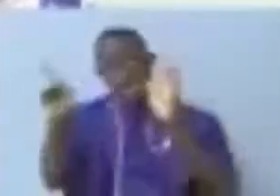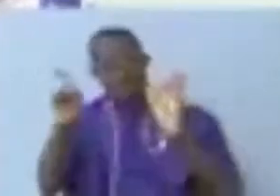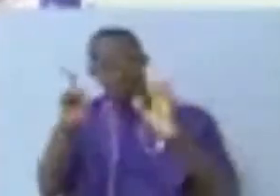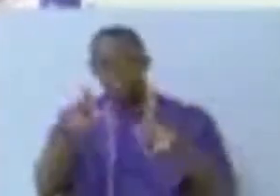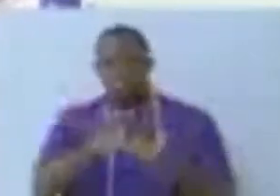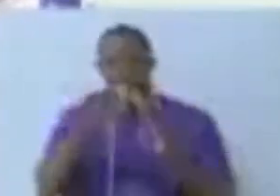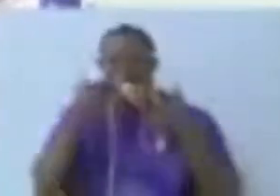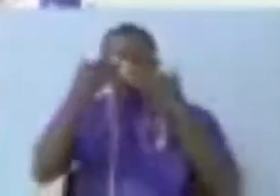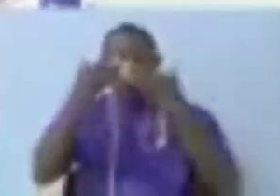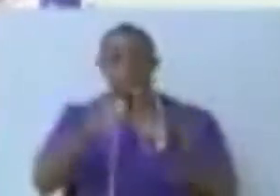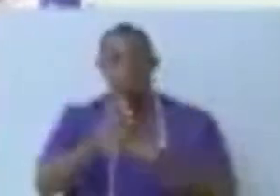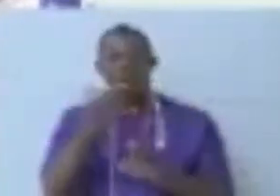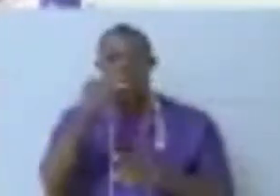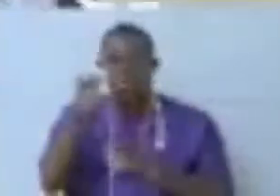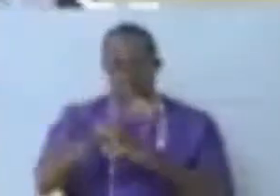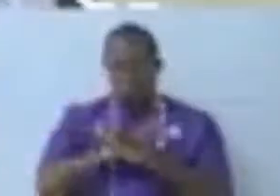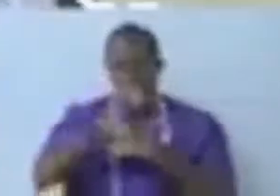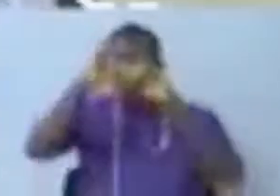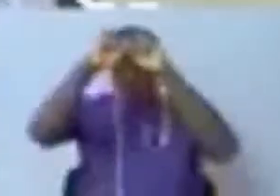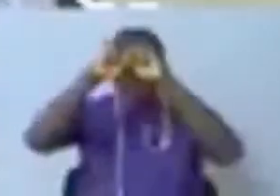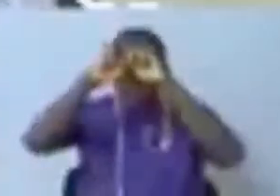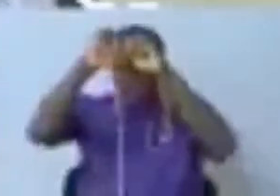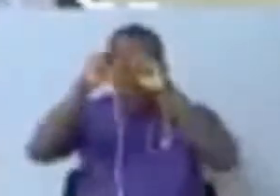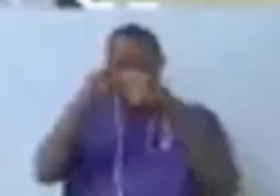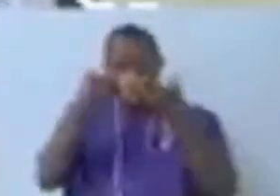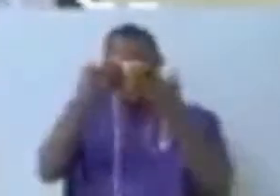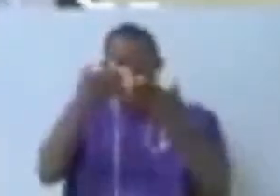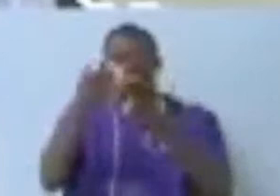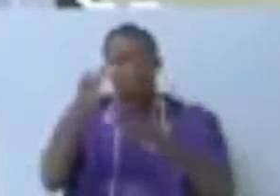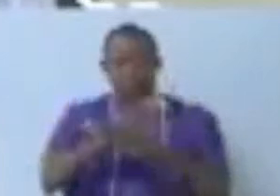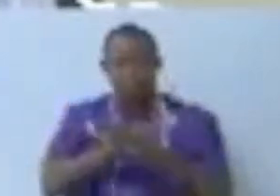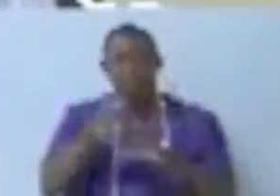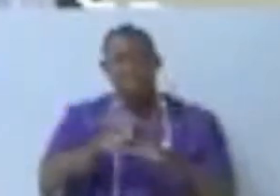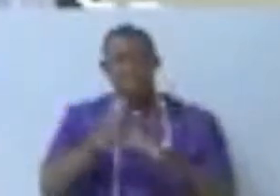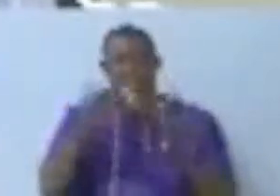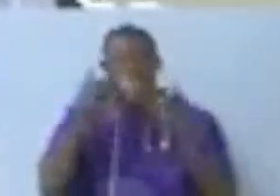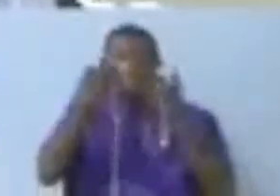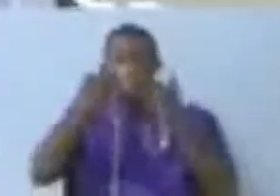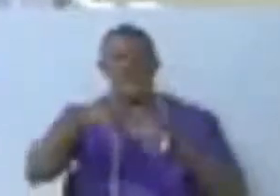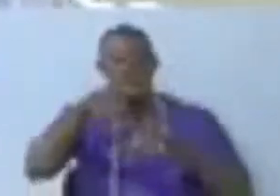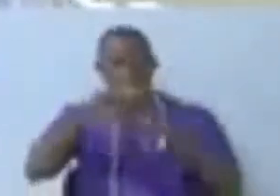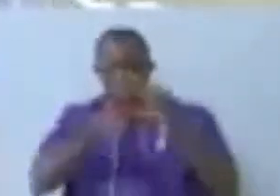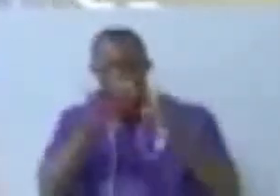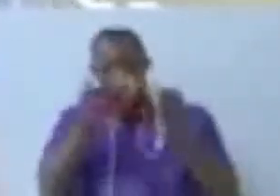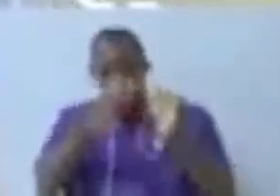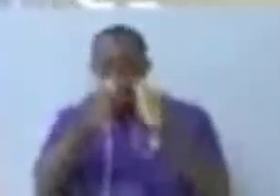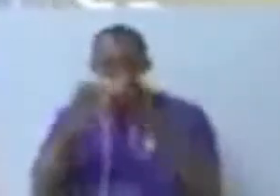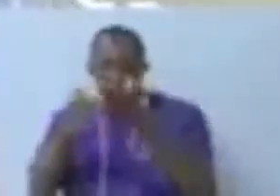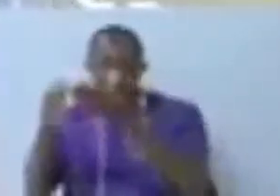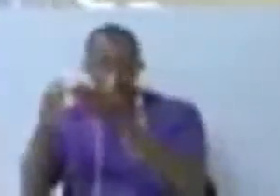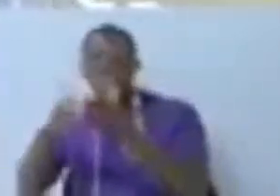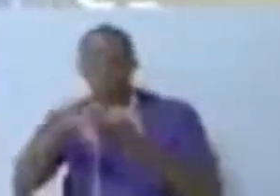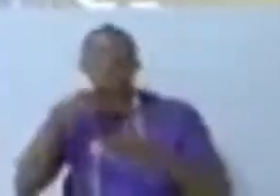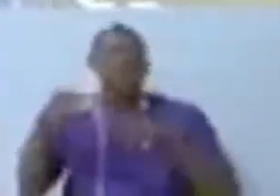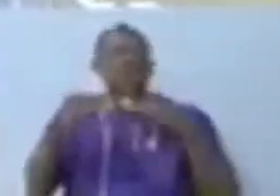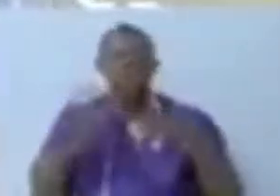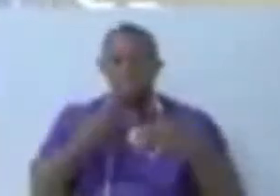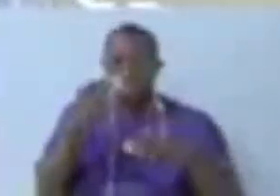give prior information as to the manner of the killings? Not